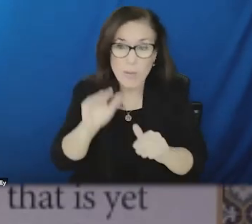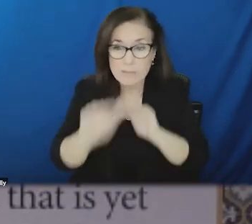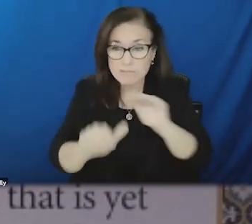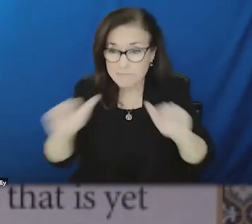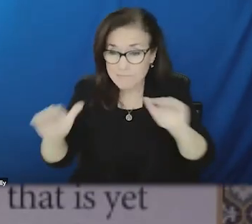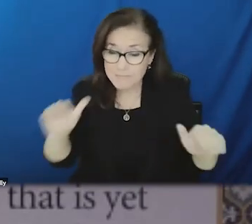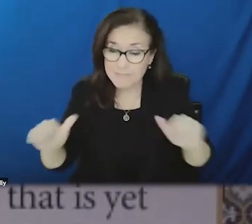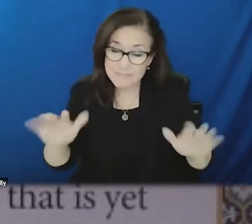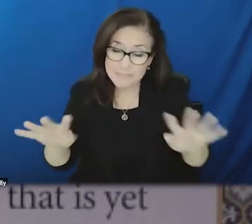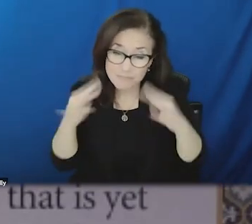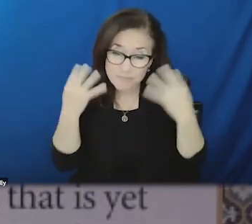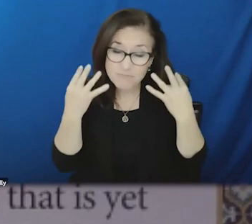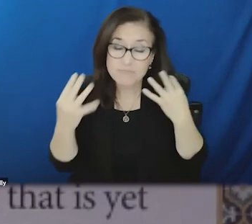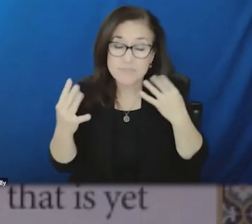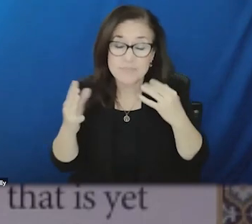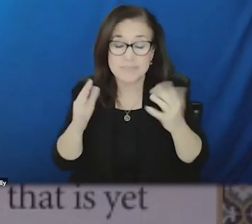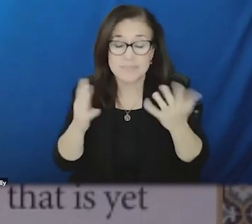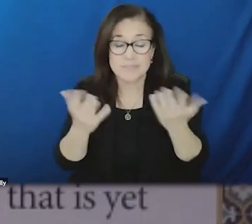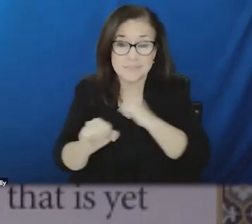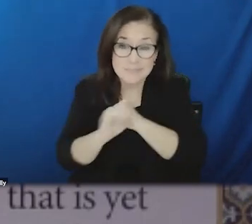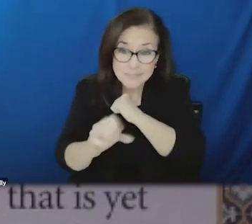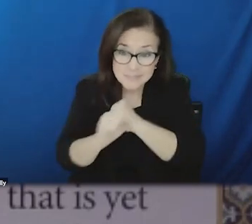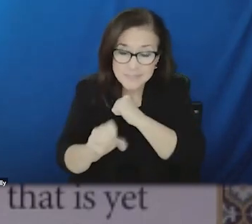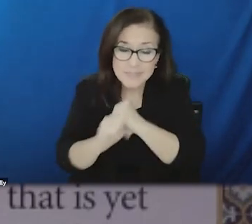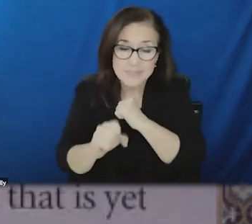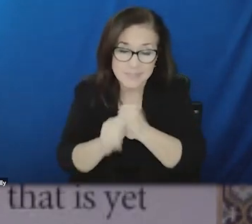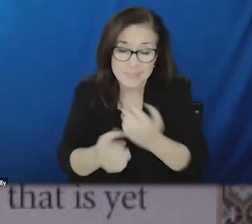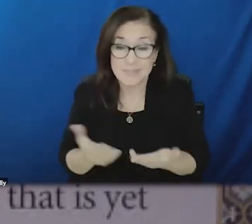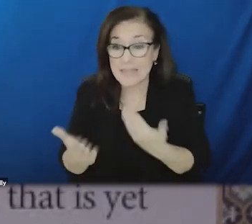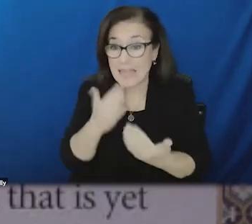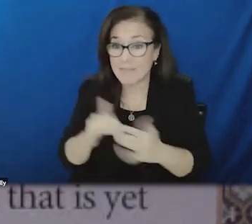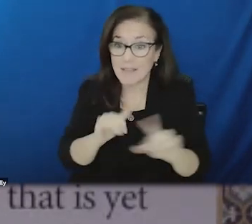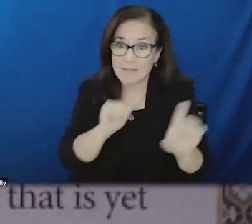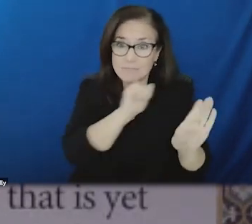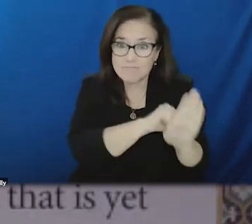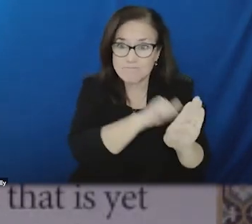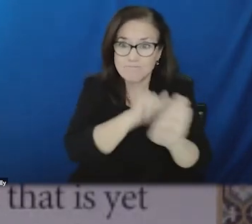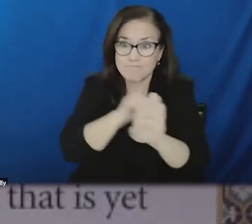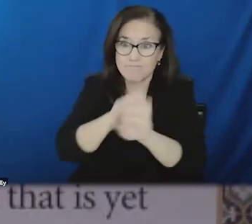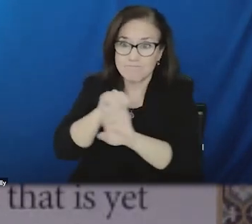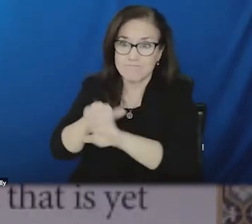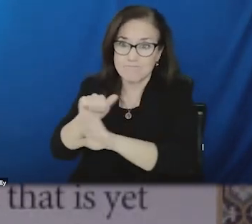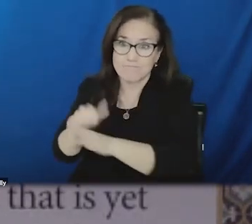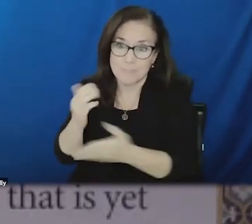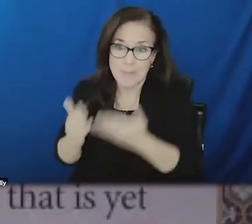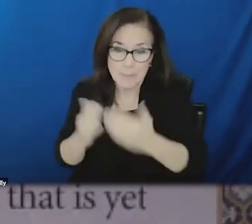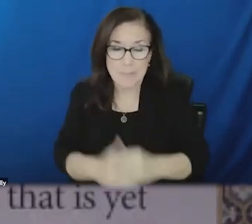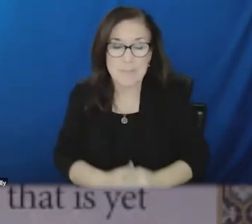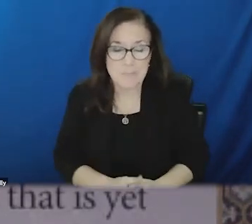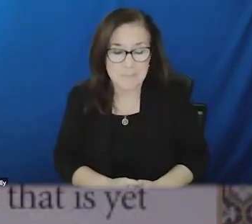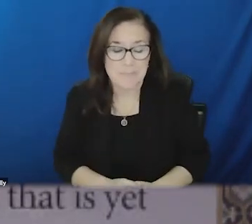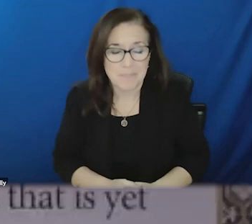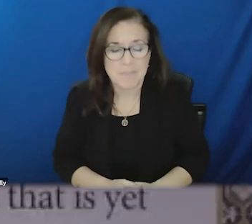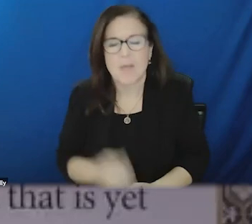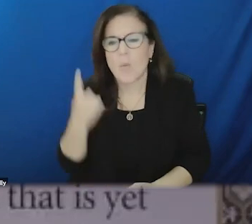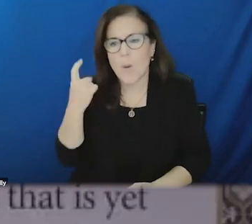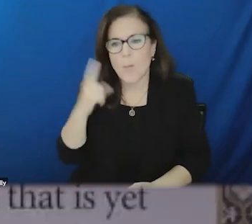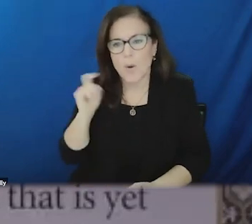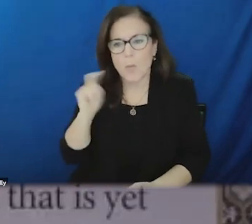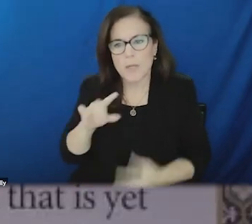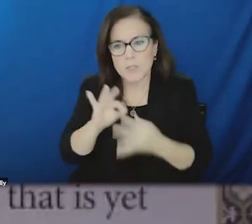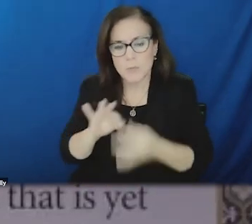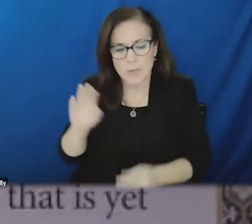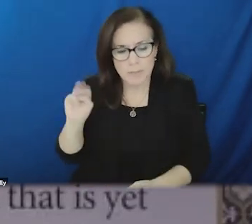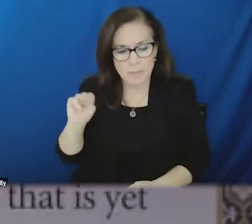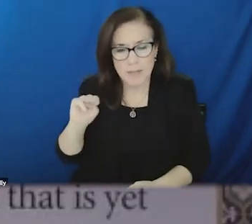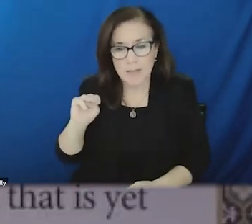door. So it might be something that we'll consider doing. The other question about McKinley is that I saw that there is a plan to